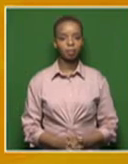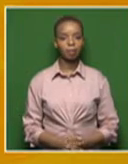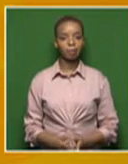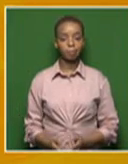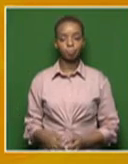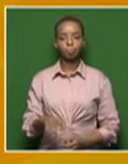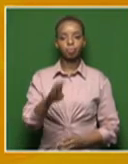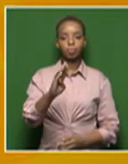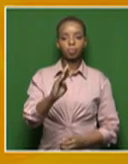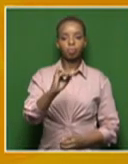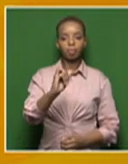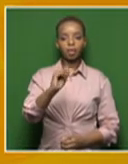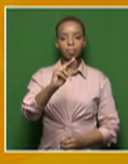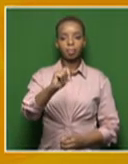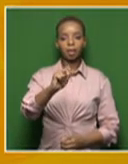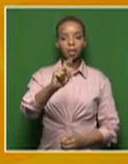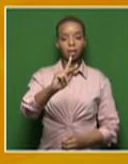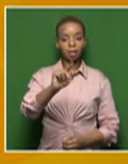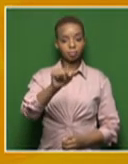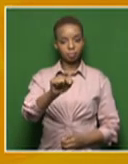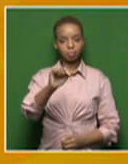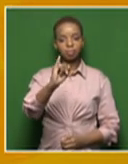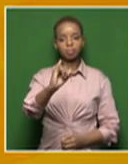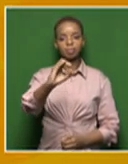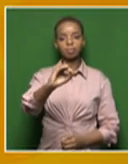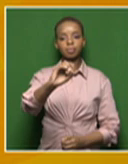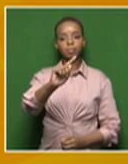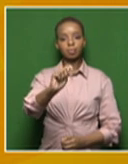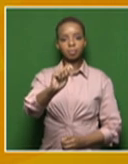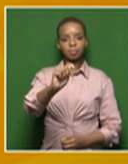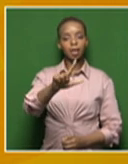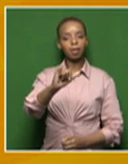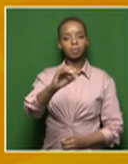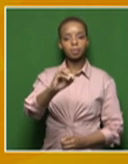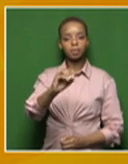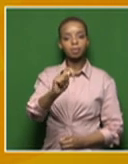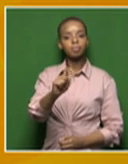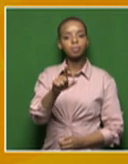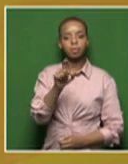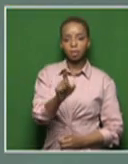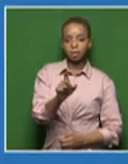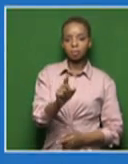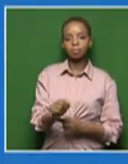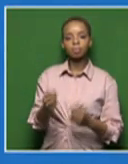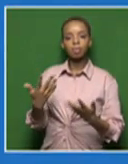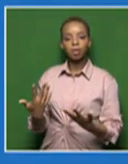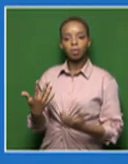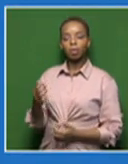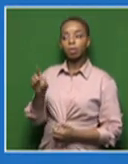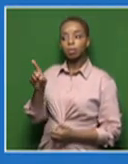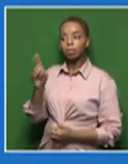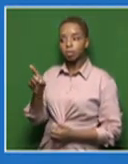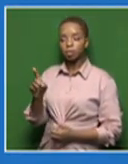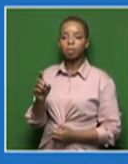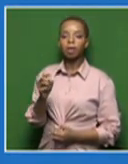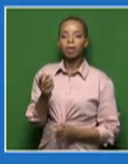Blink.Iot is a startup organization that uses the Internet of Things to create innovative and cost-effective cloud-based solutions. They have come up